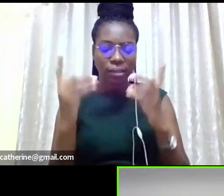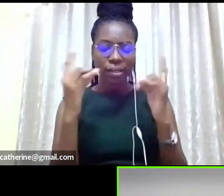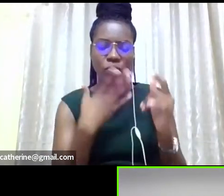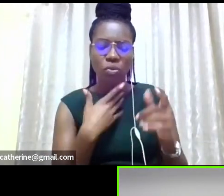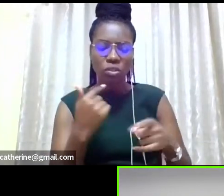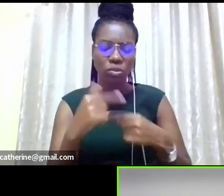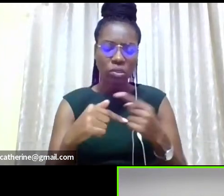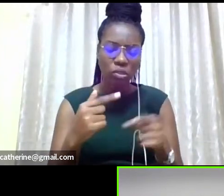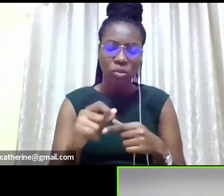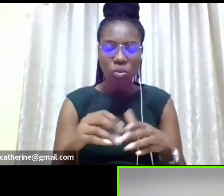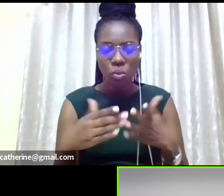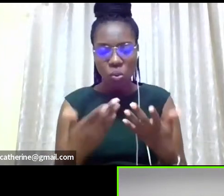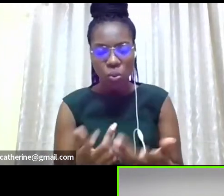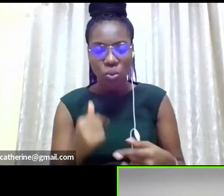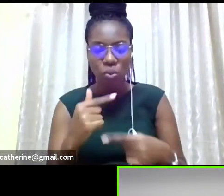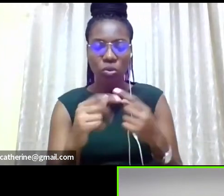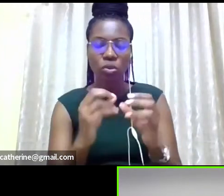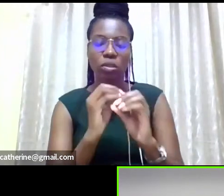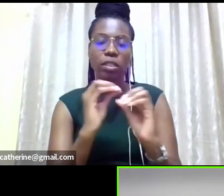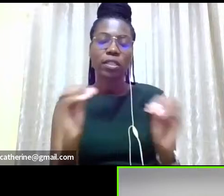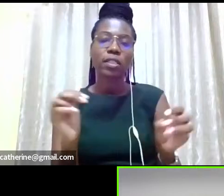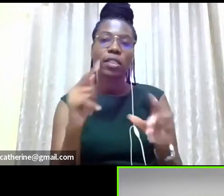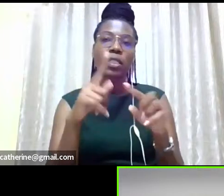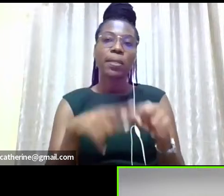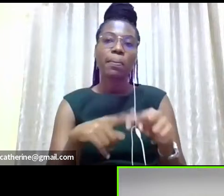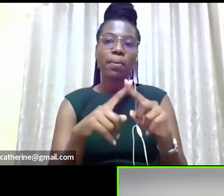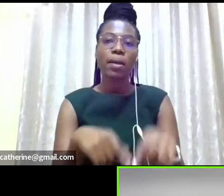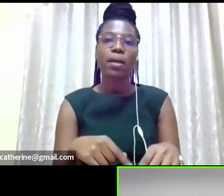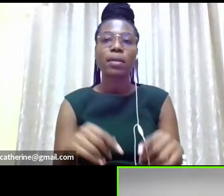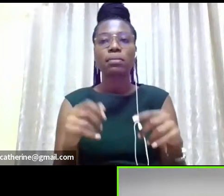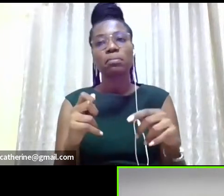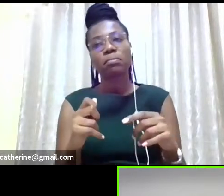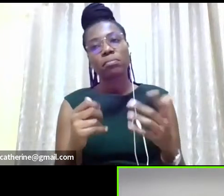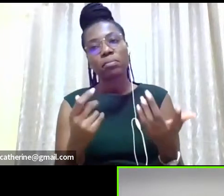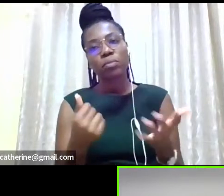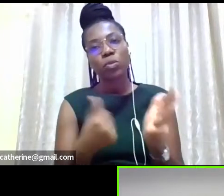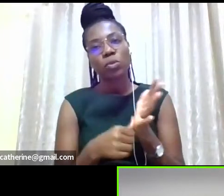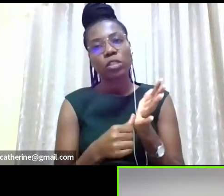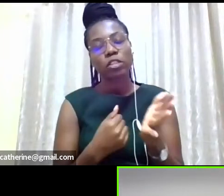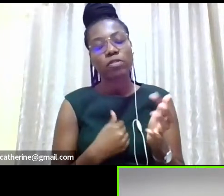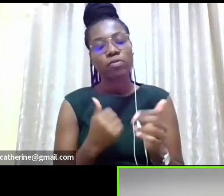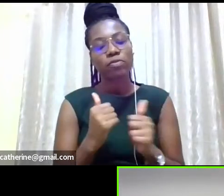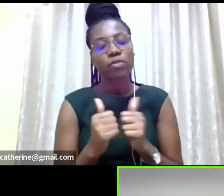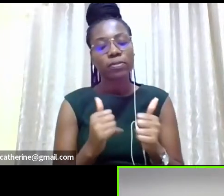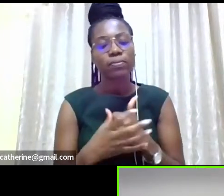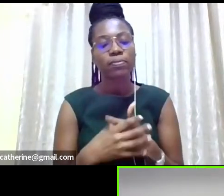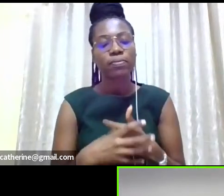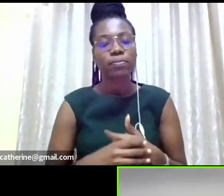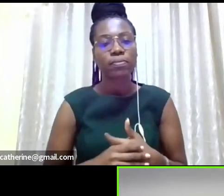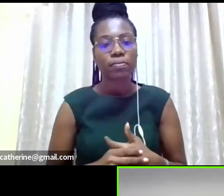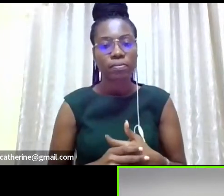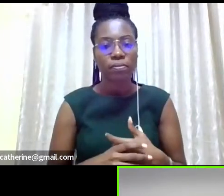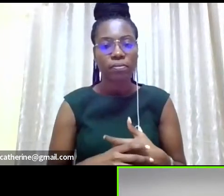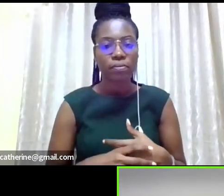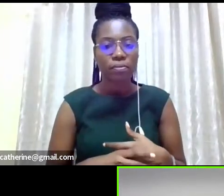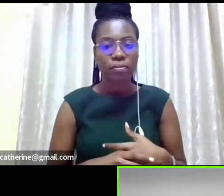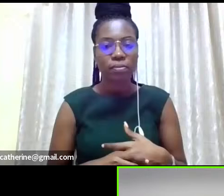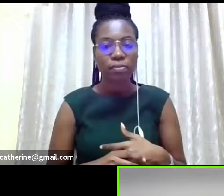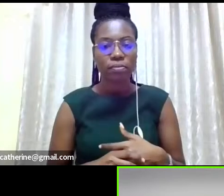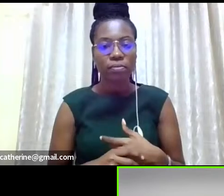can decide to not continue, depending on the magnitude of the problem.